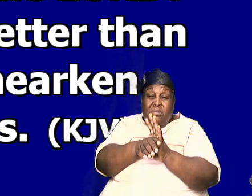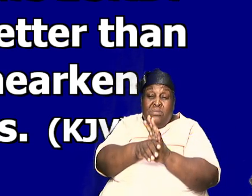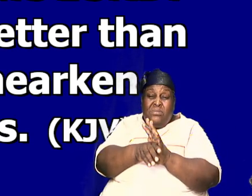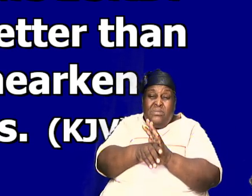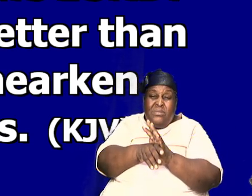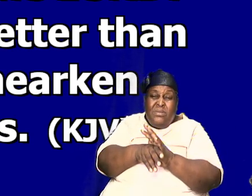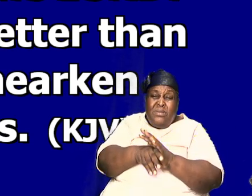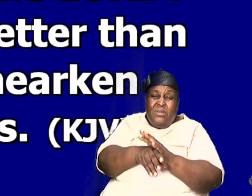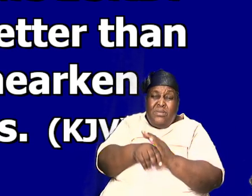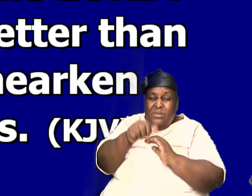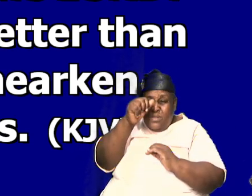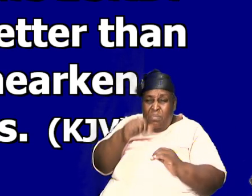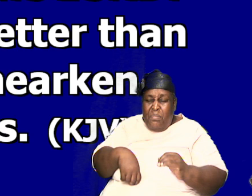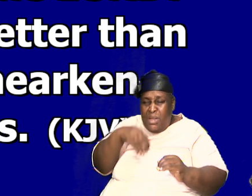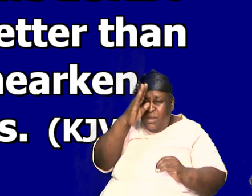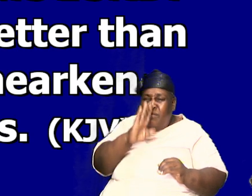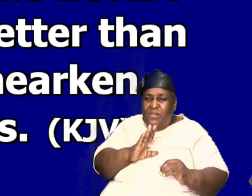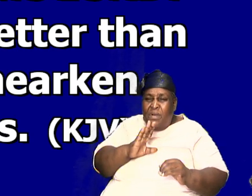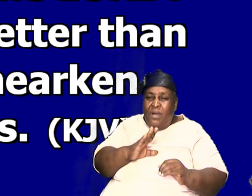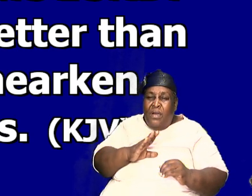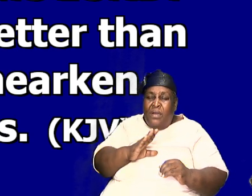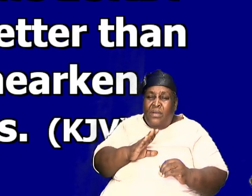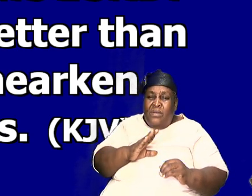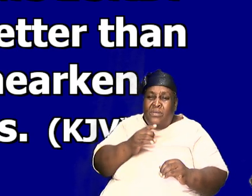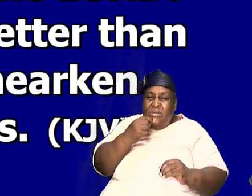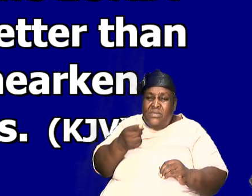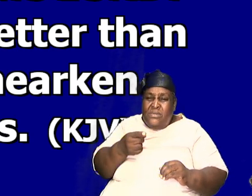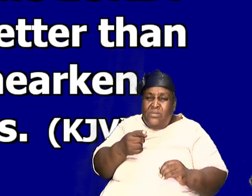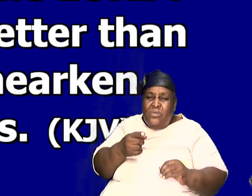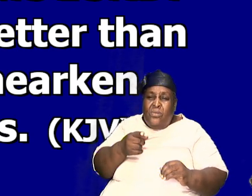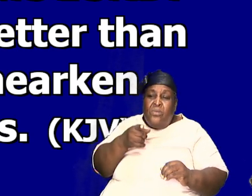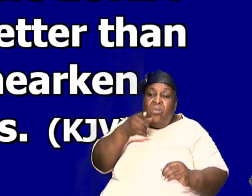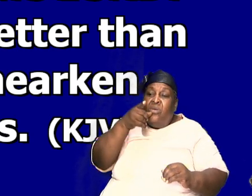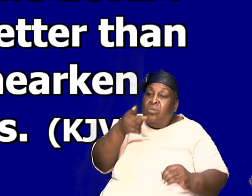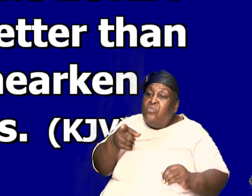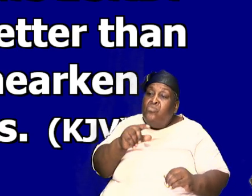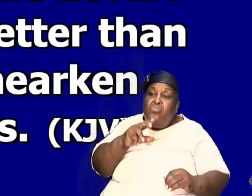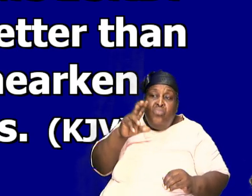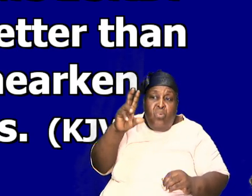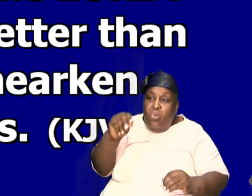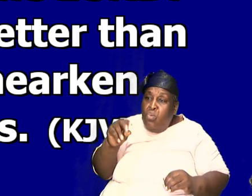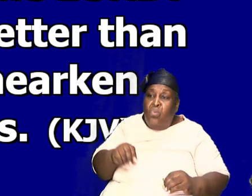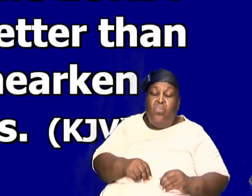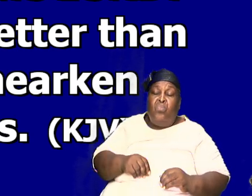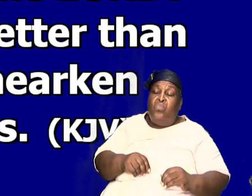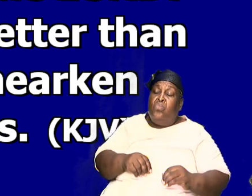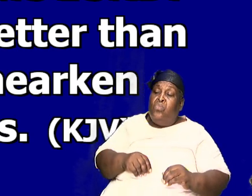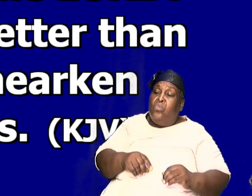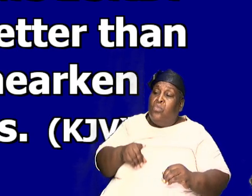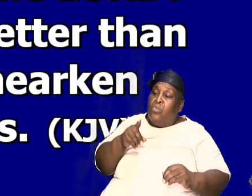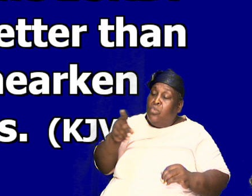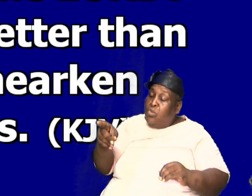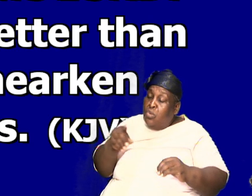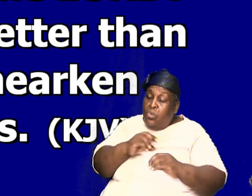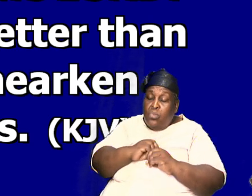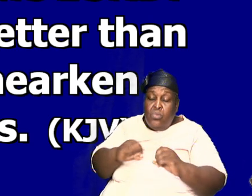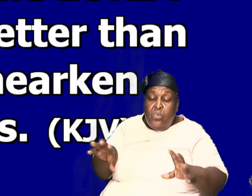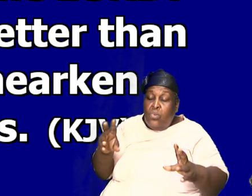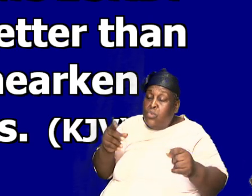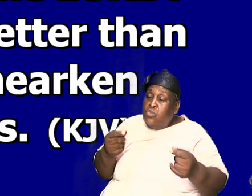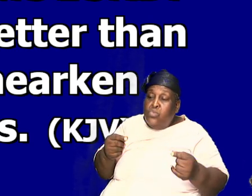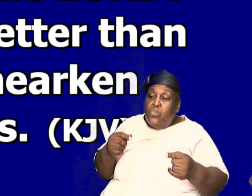now confronting him and I said, look here, you don't do it. The man said, yes.